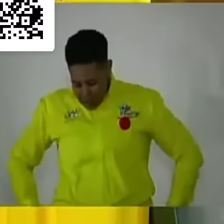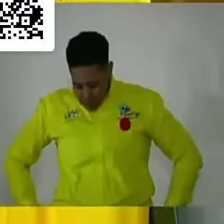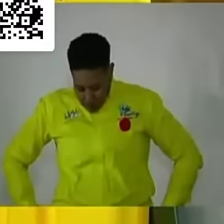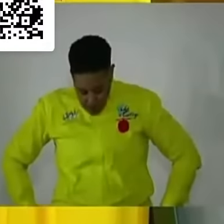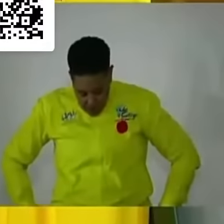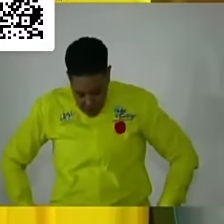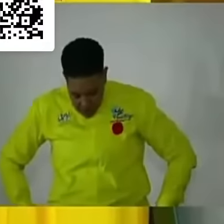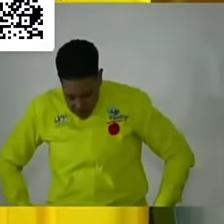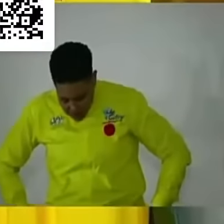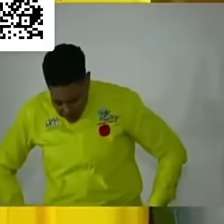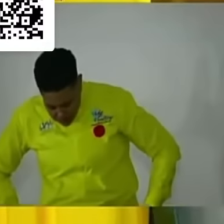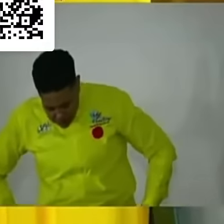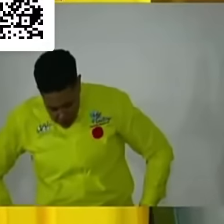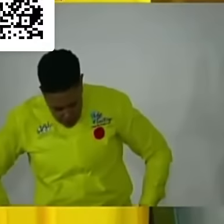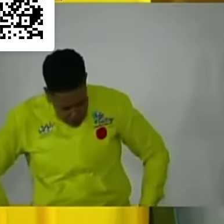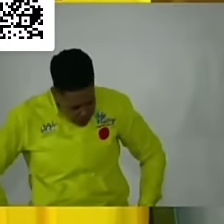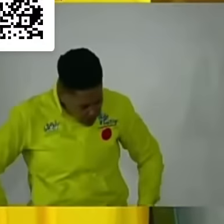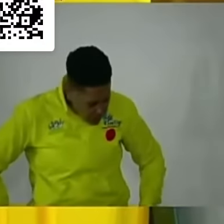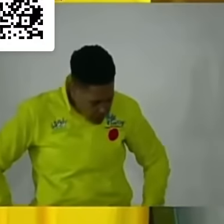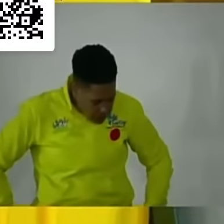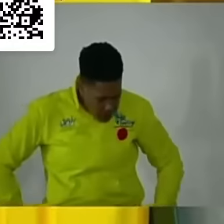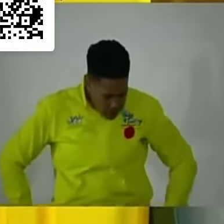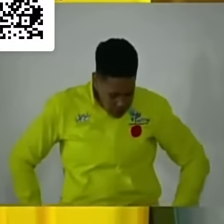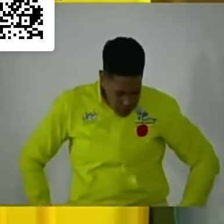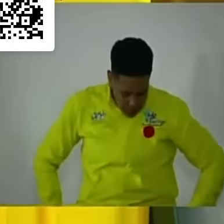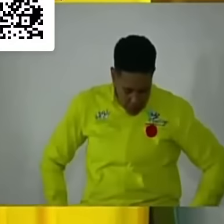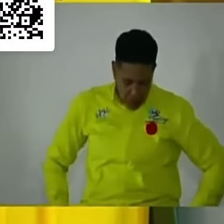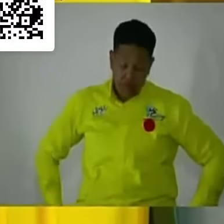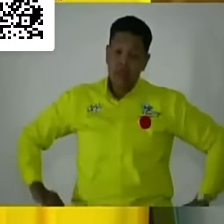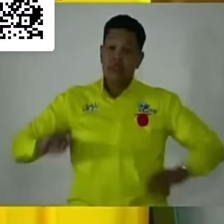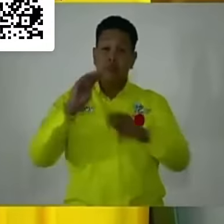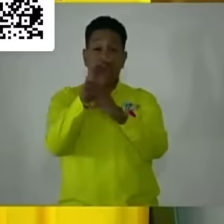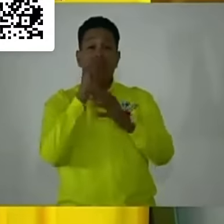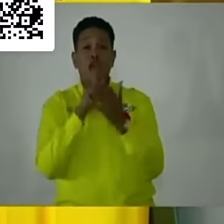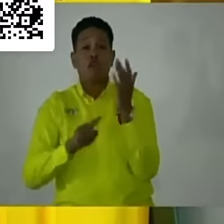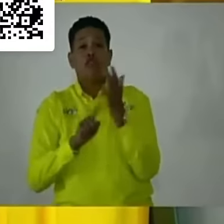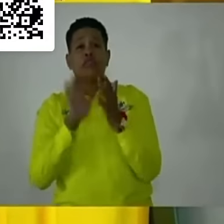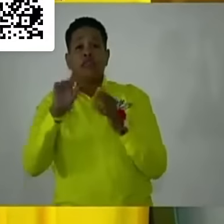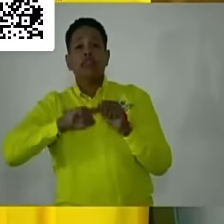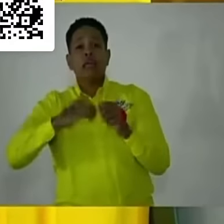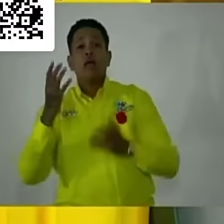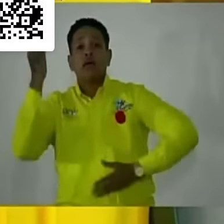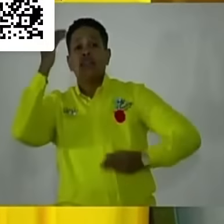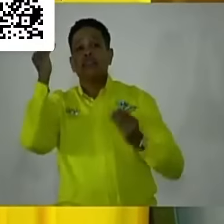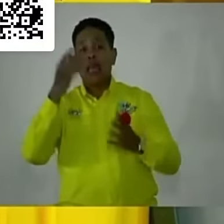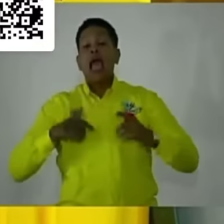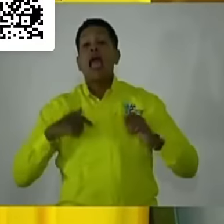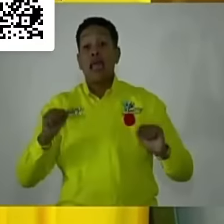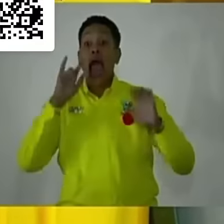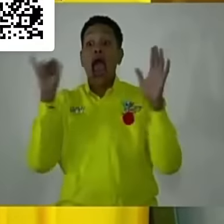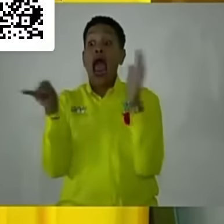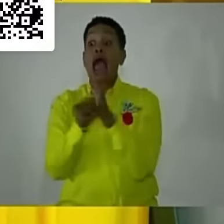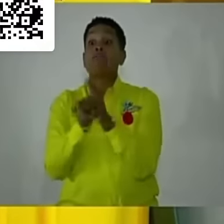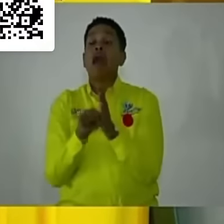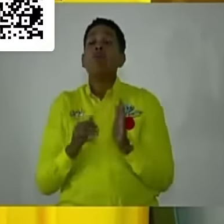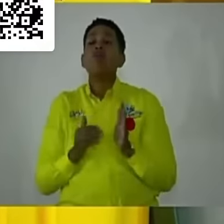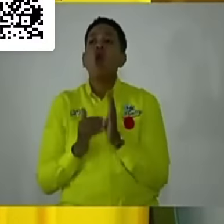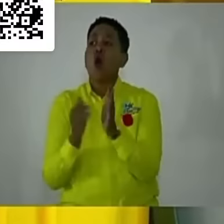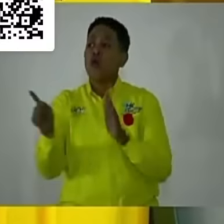Minister, not criticizing that start, what I'm saying is that I can identify thousands